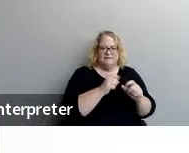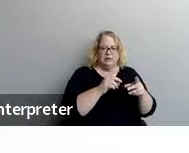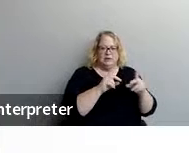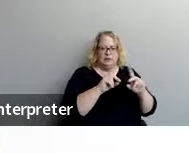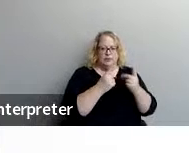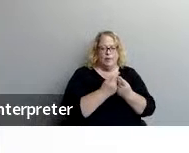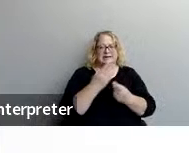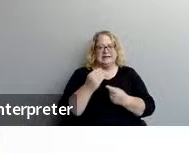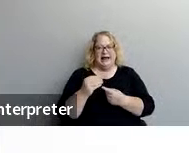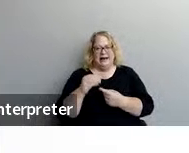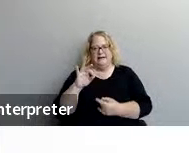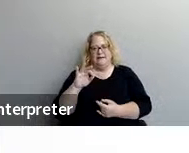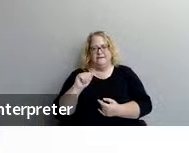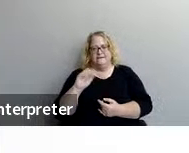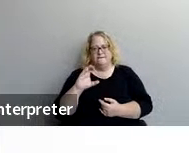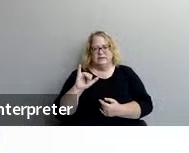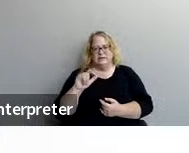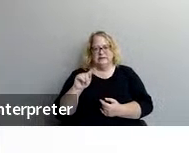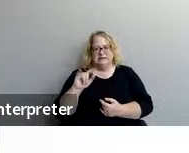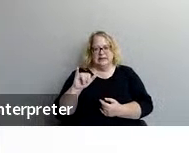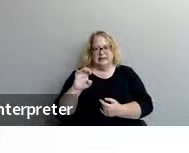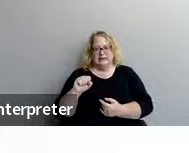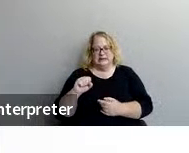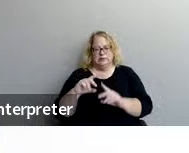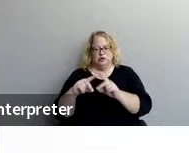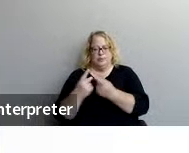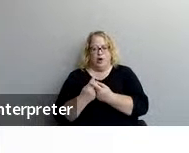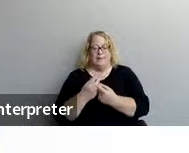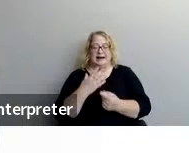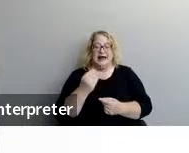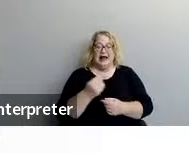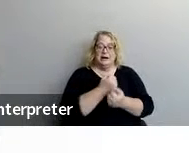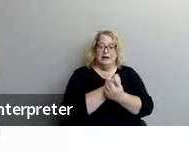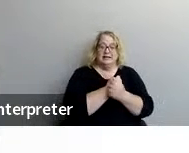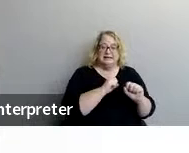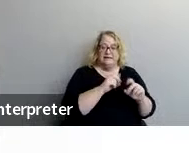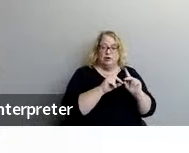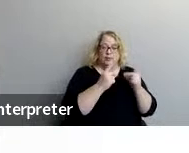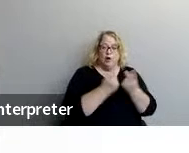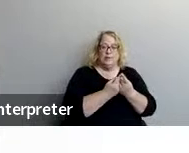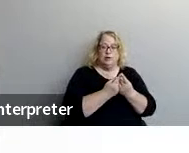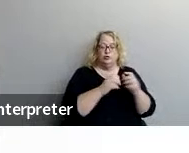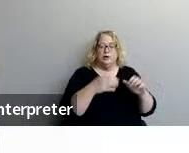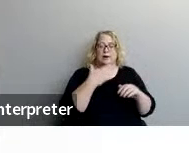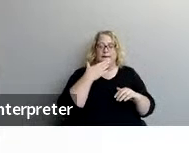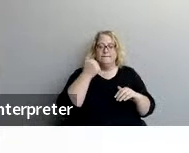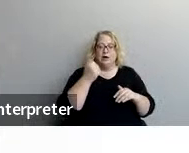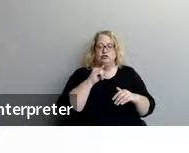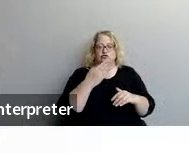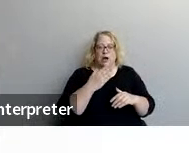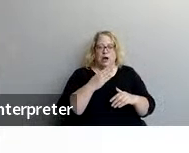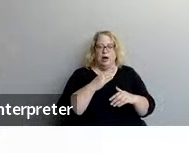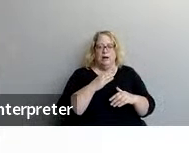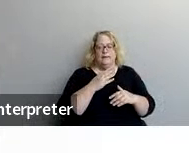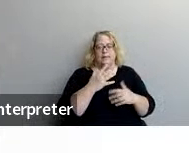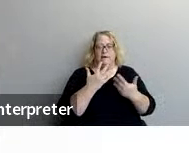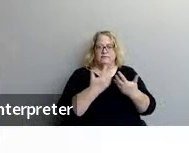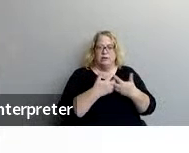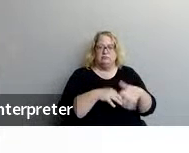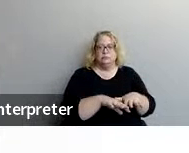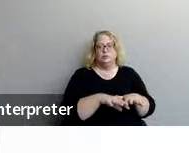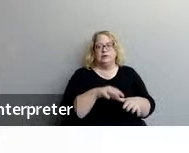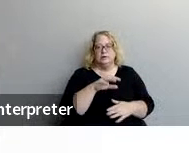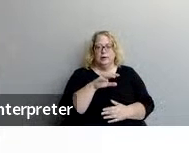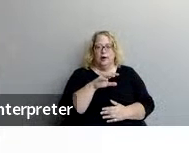our facilities departments, as well as our safety department doing a better job leveraging some of our data systems and